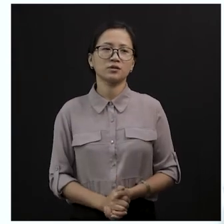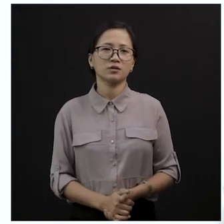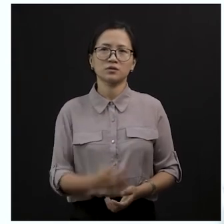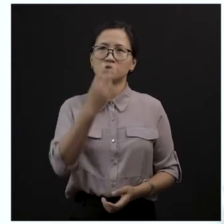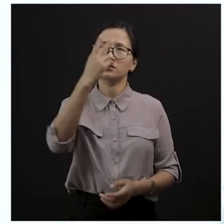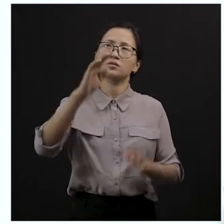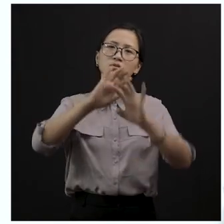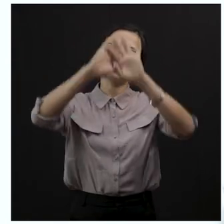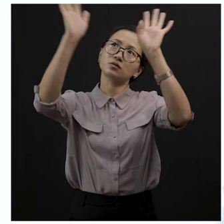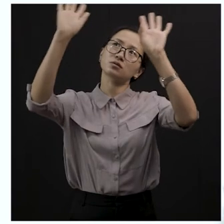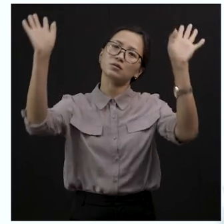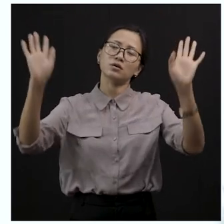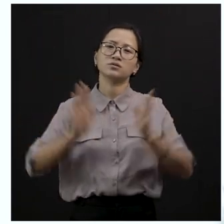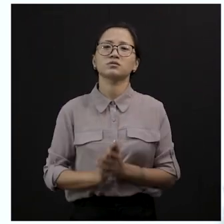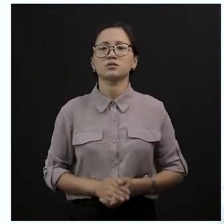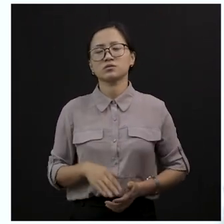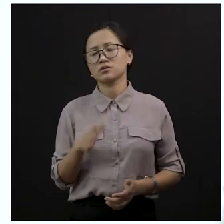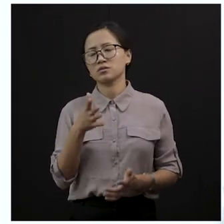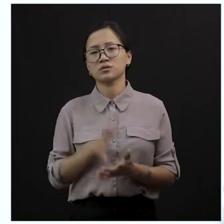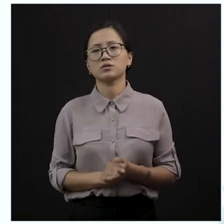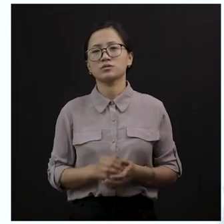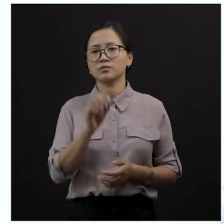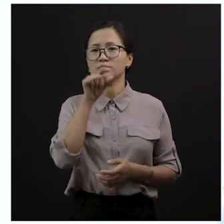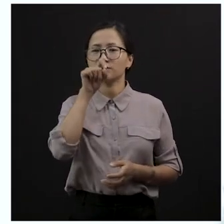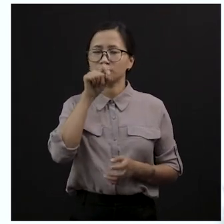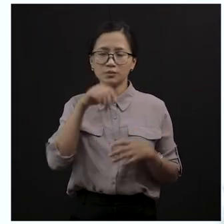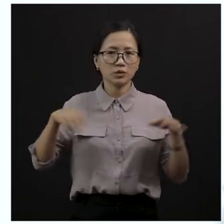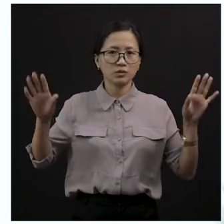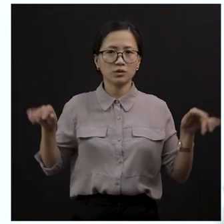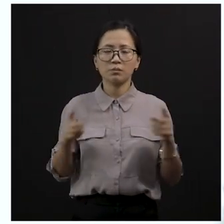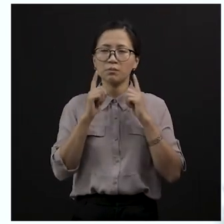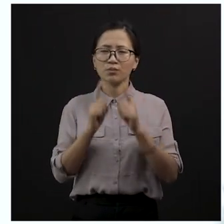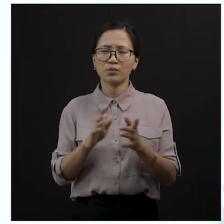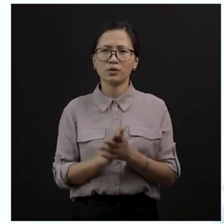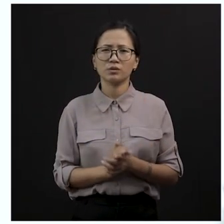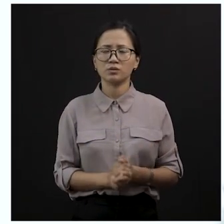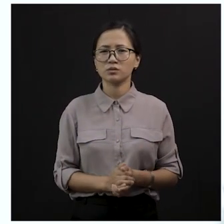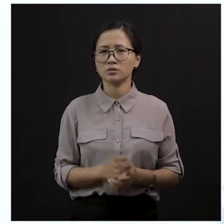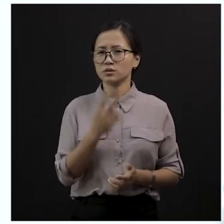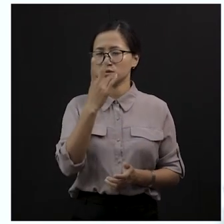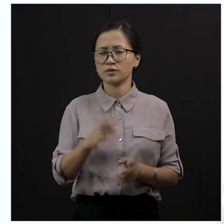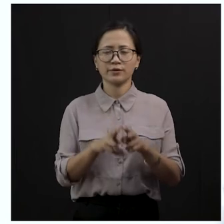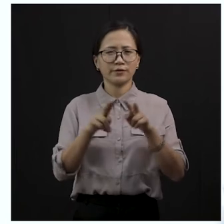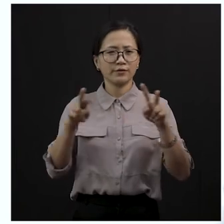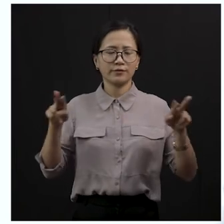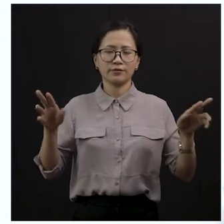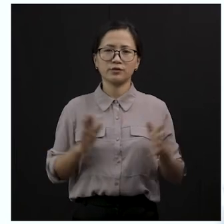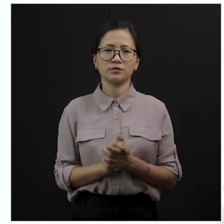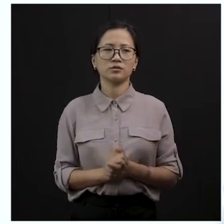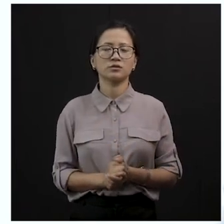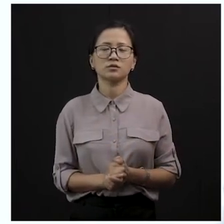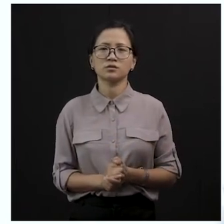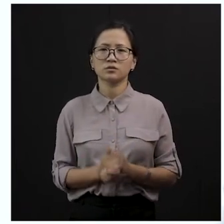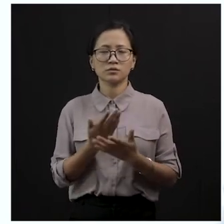in the sky, like not only the birds and all, but we also see various different things, right? So let's learn